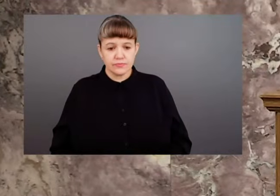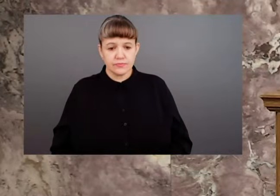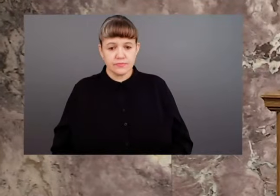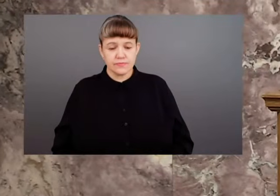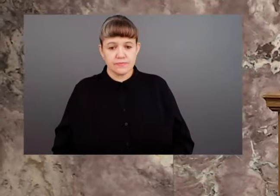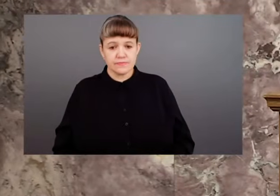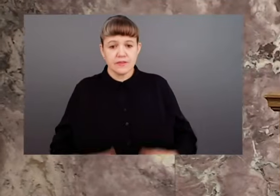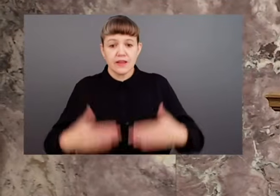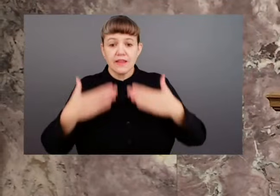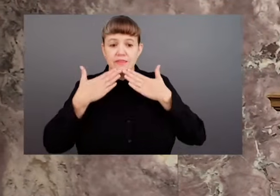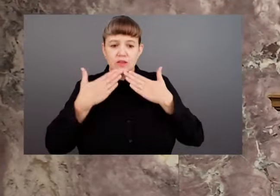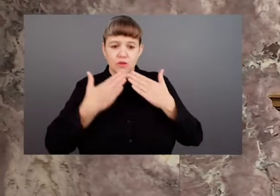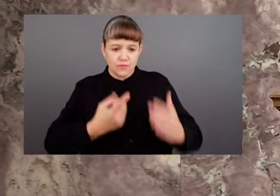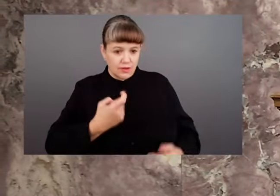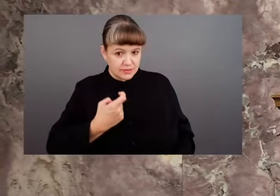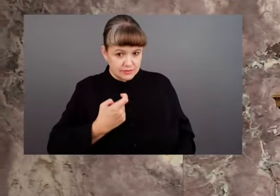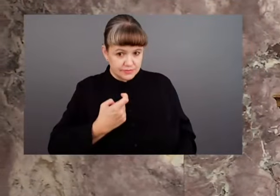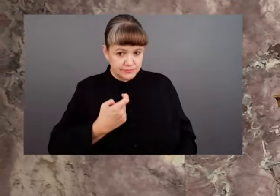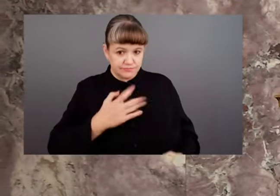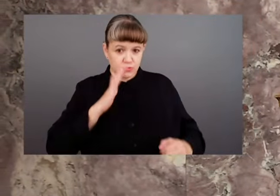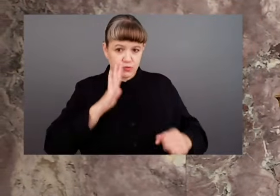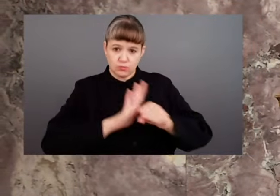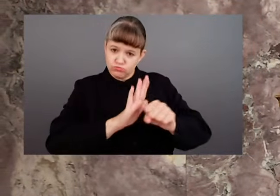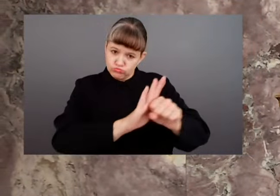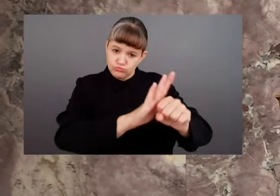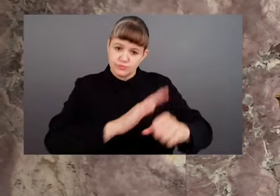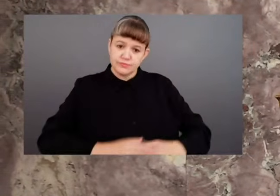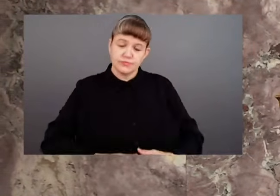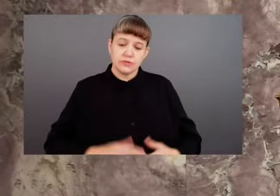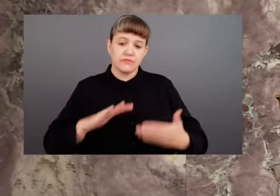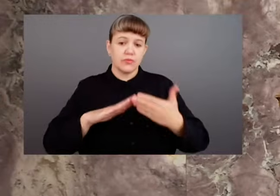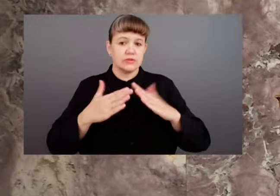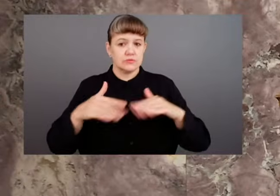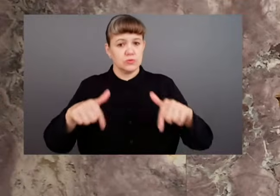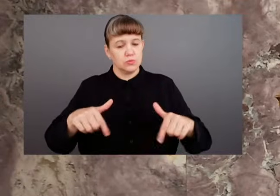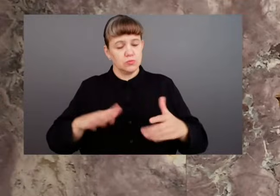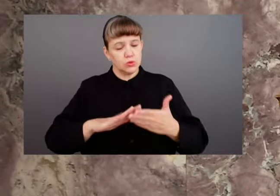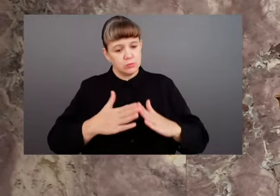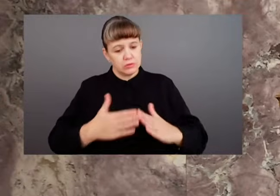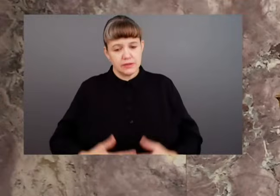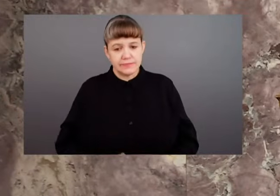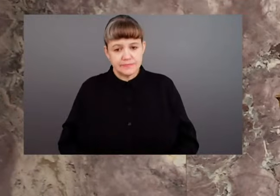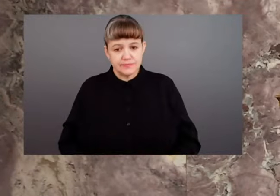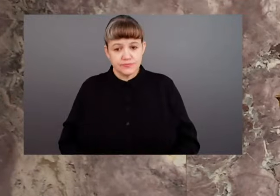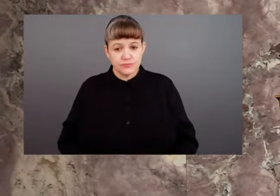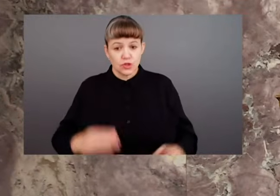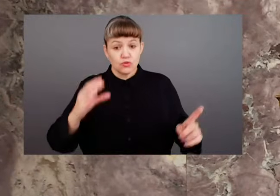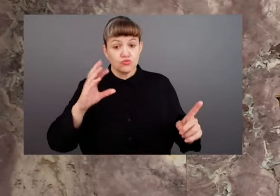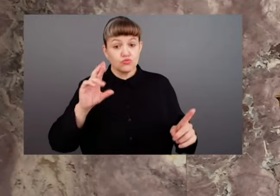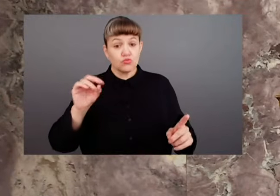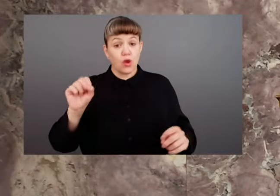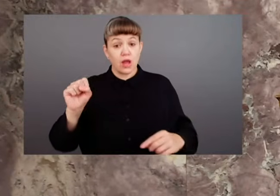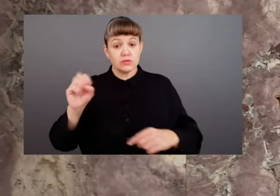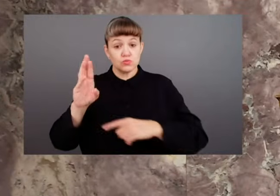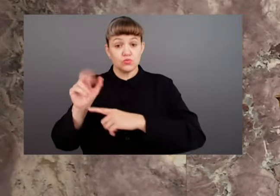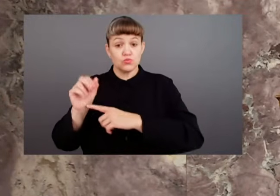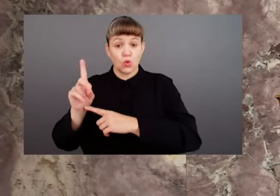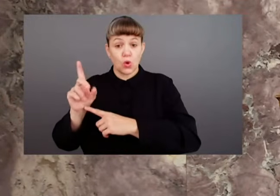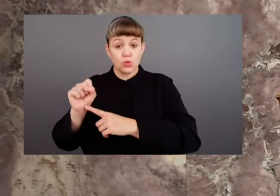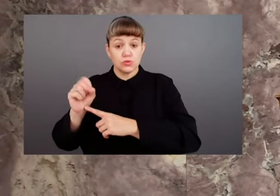for the community. The Crossroads Brewing Company, I know, is a landmark of Prince